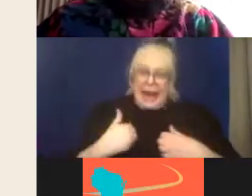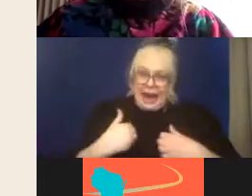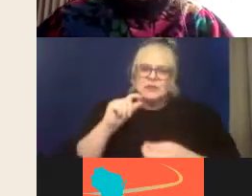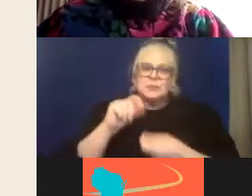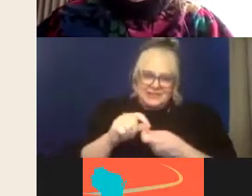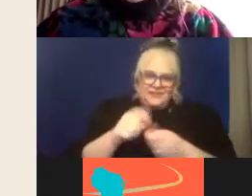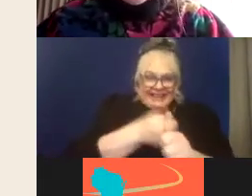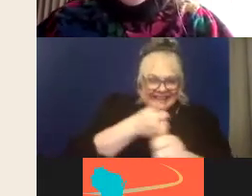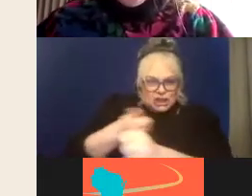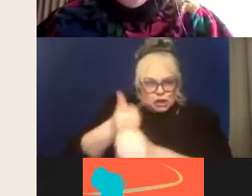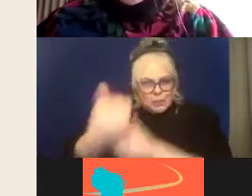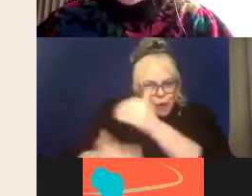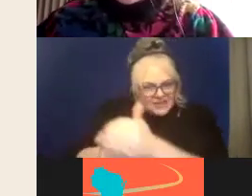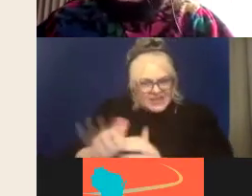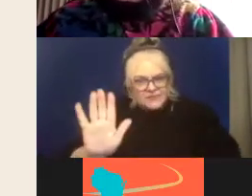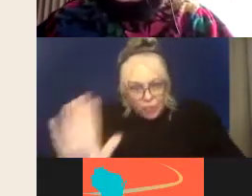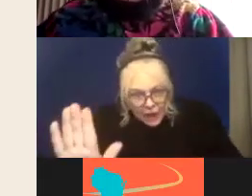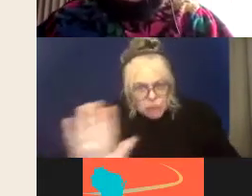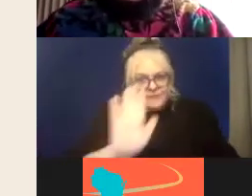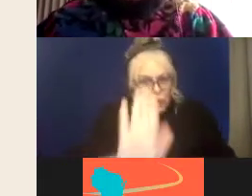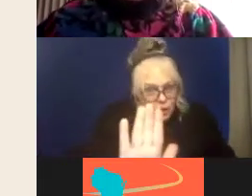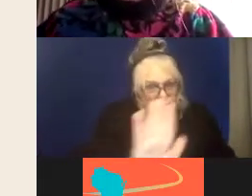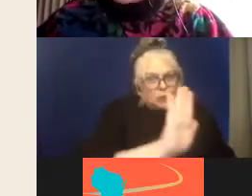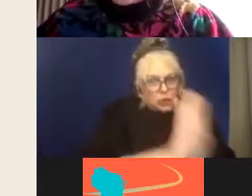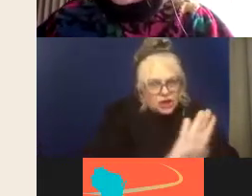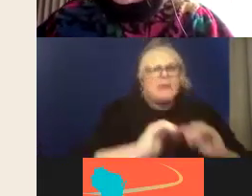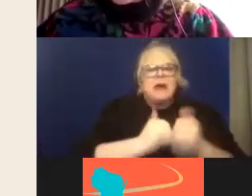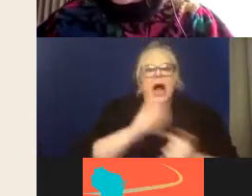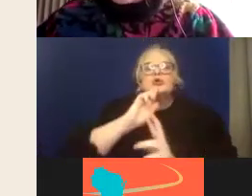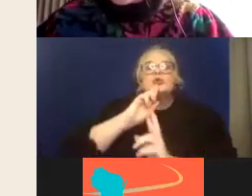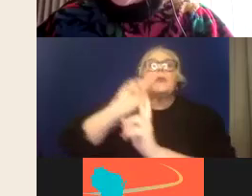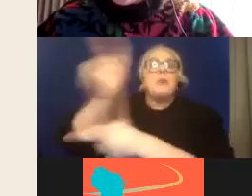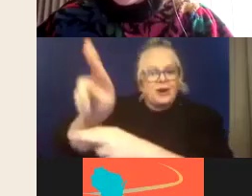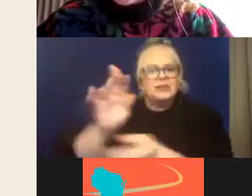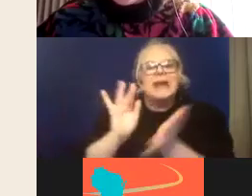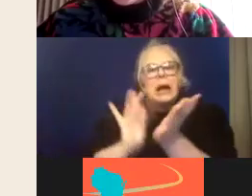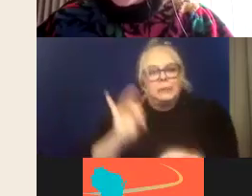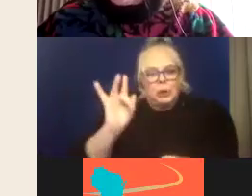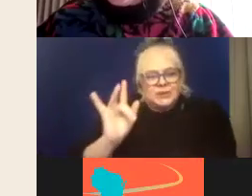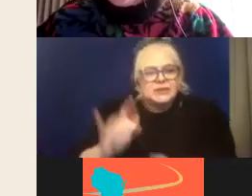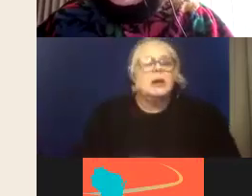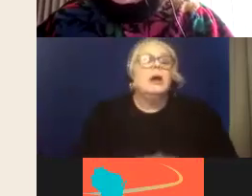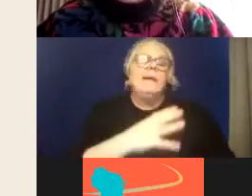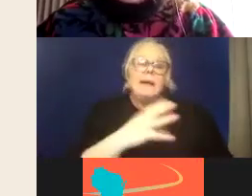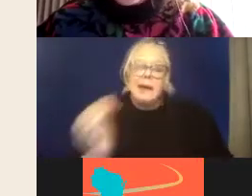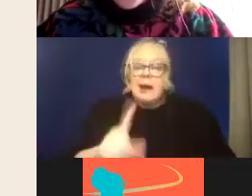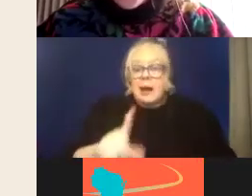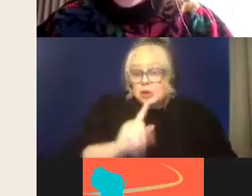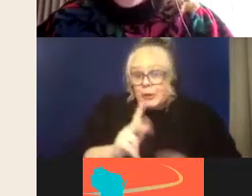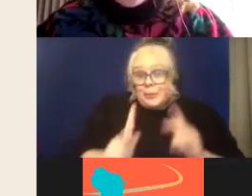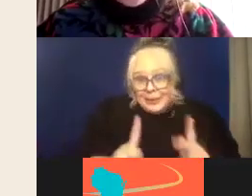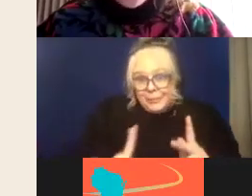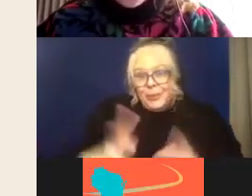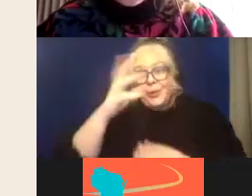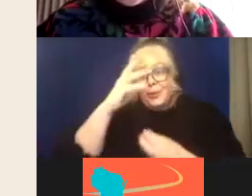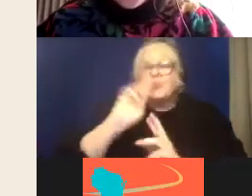tools that many of us have probably engaged with to varying degrees of success and satisfaction, I'm sure. Platforms don't always